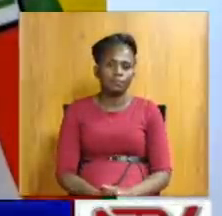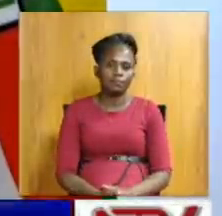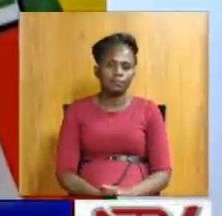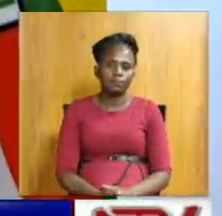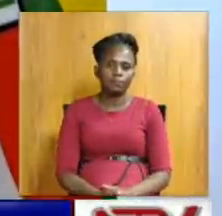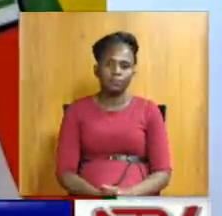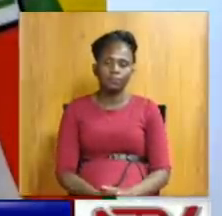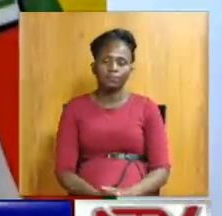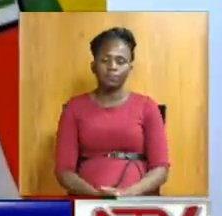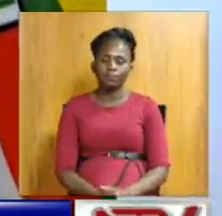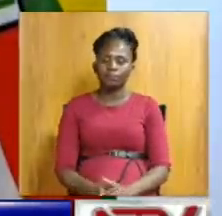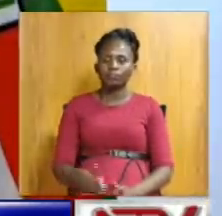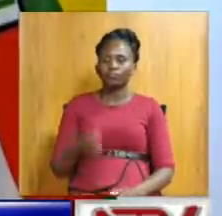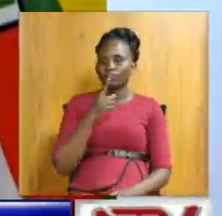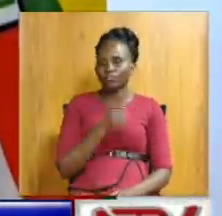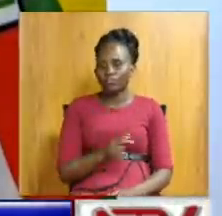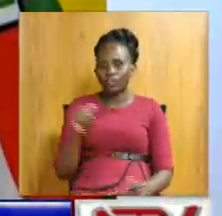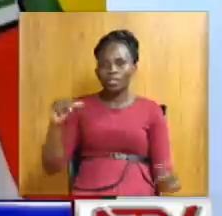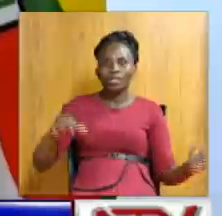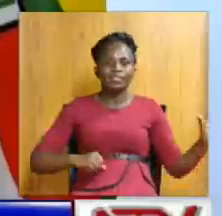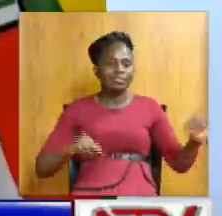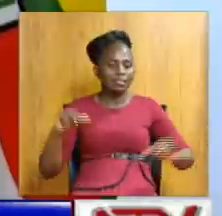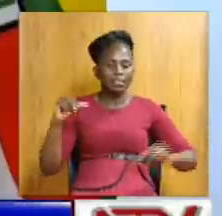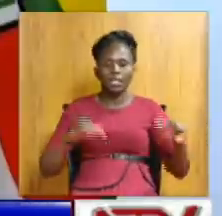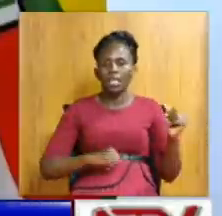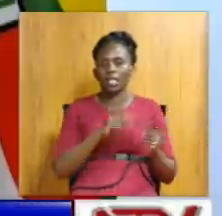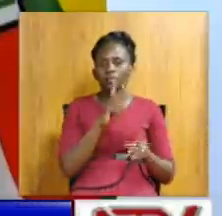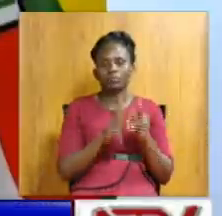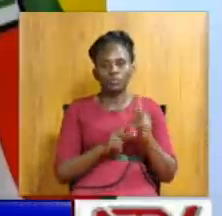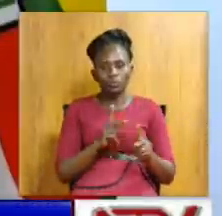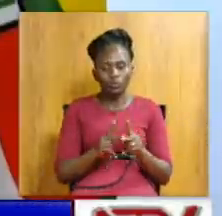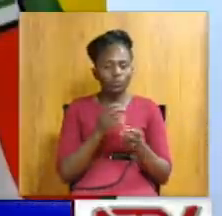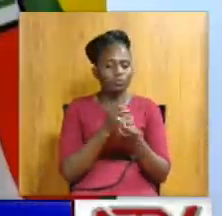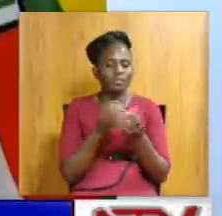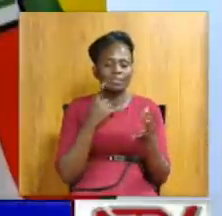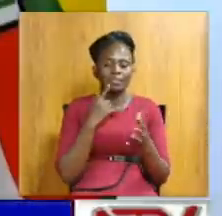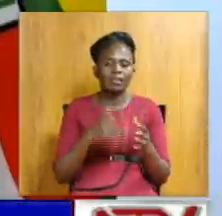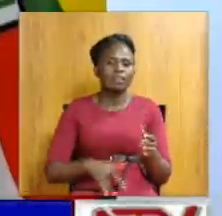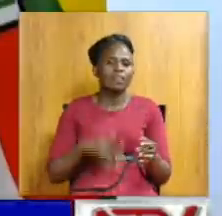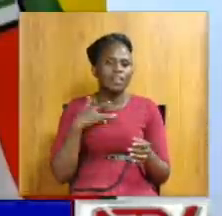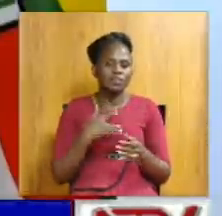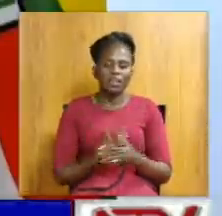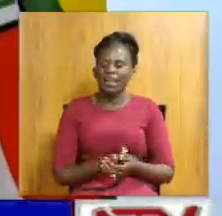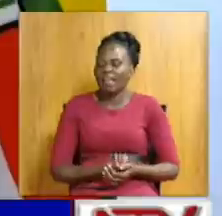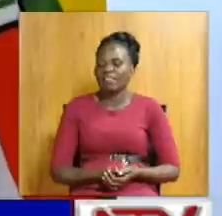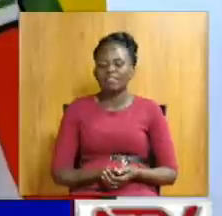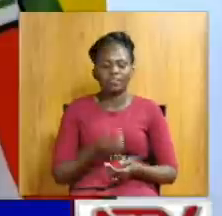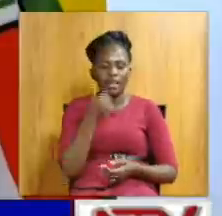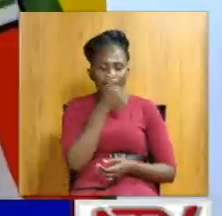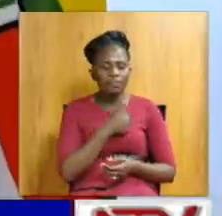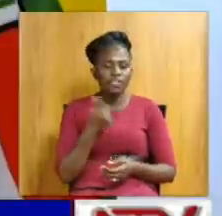The arrogant imperialists thought that this was mere African hot air. By